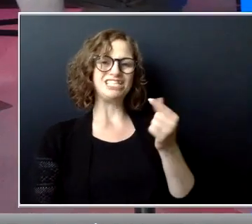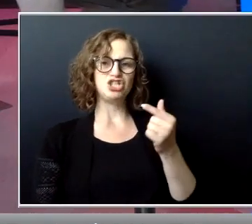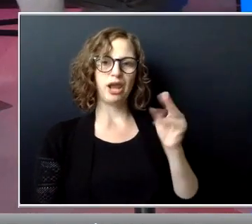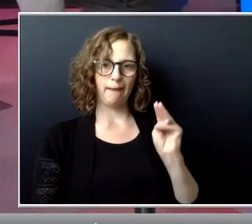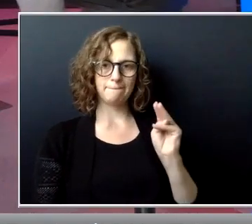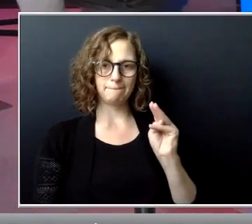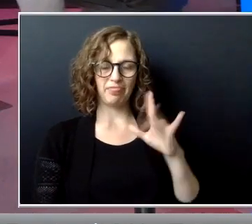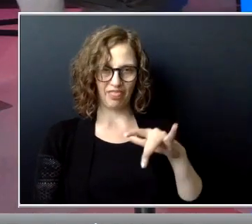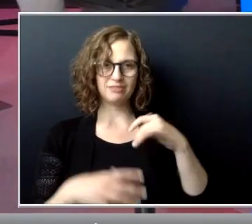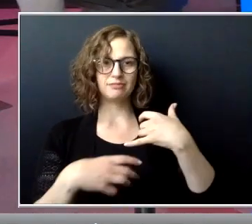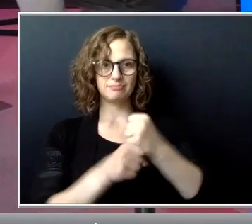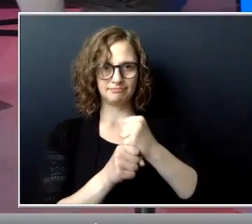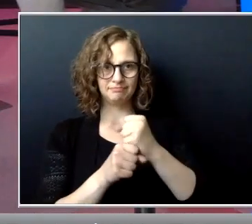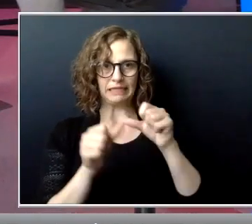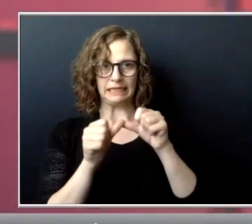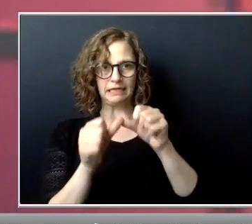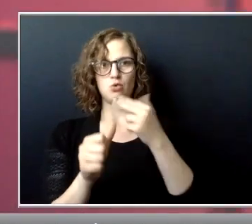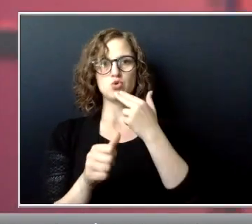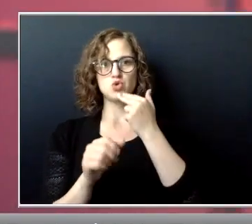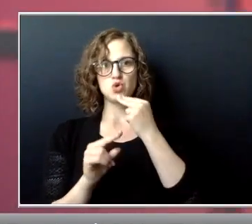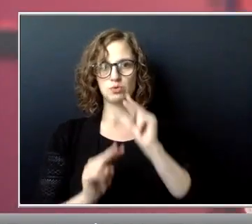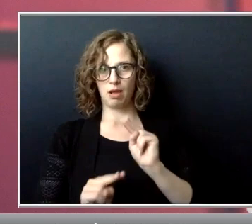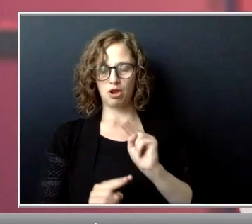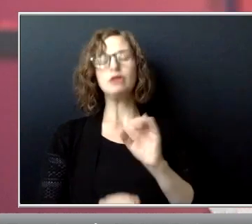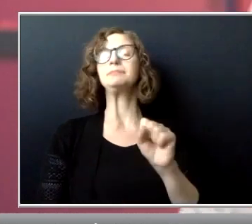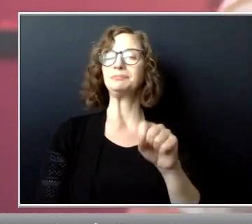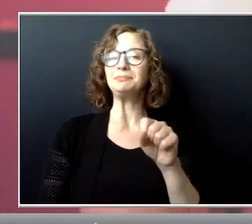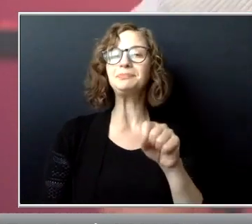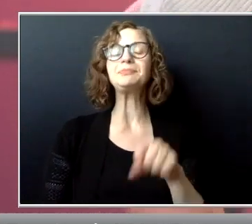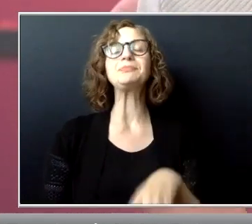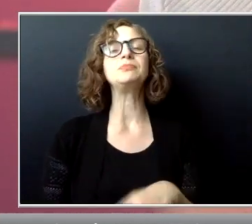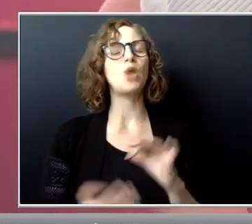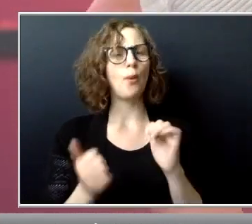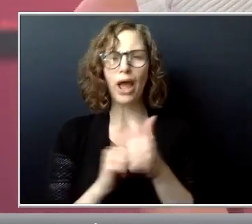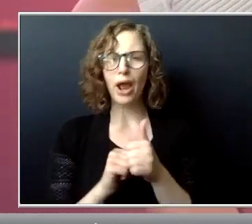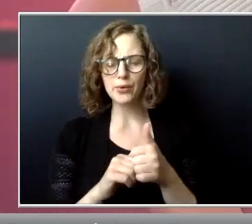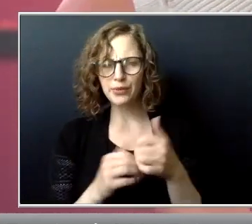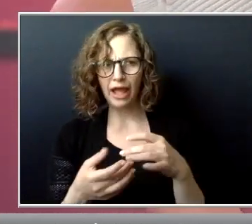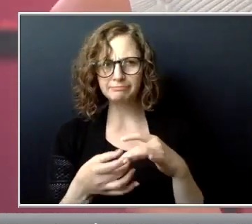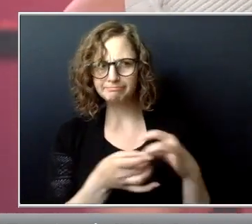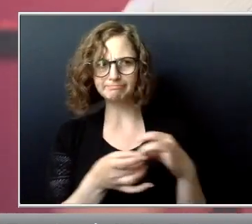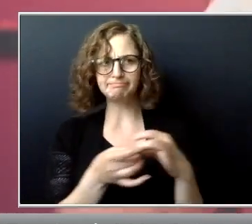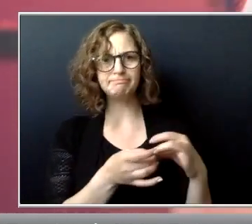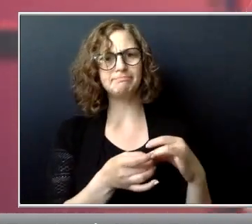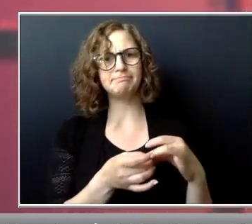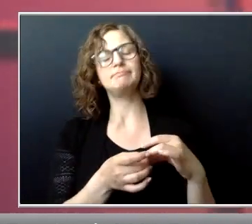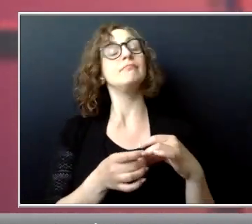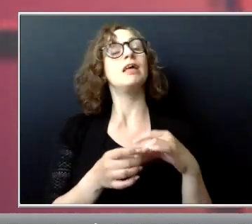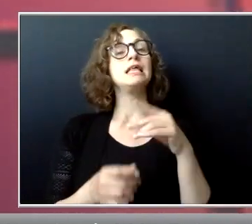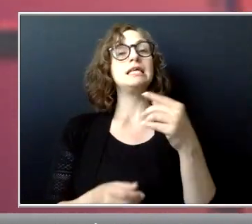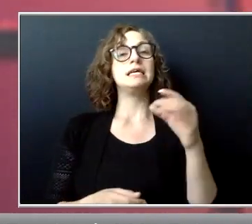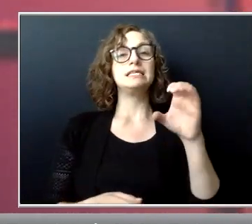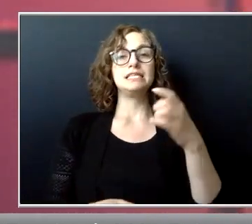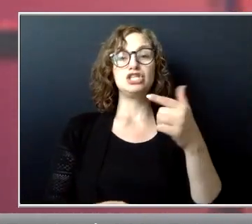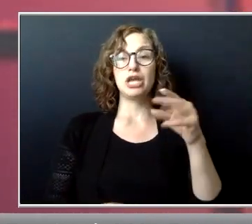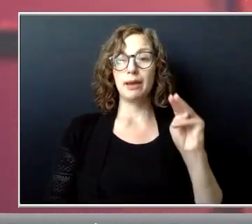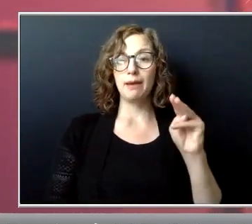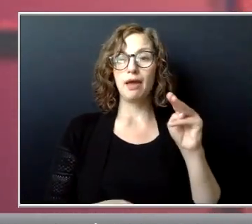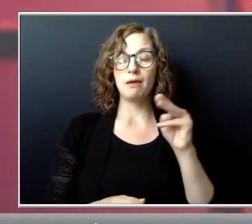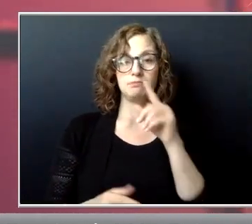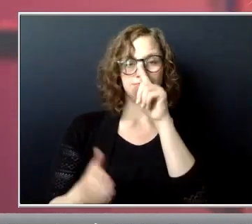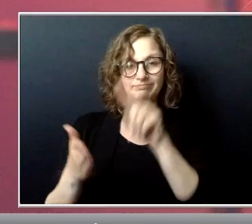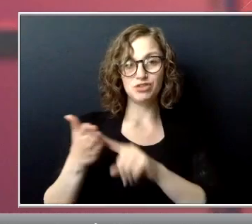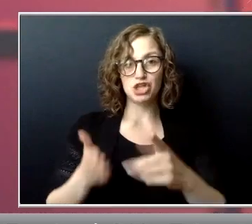together? So my continuous glucose monitor reads my blood sugar every 5 minutes and then sends the reading to